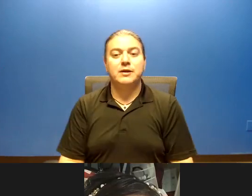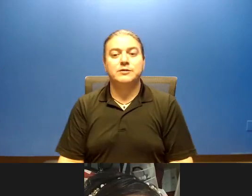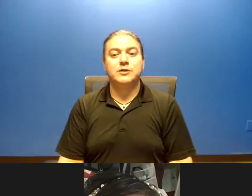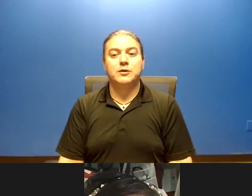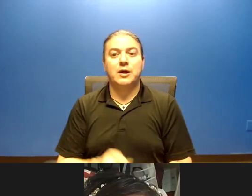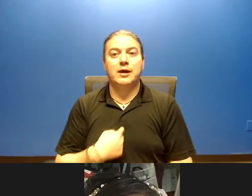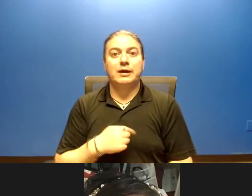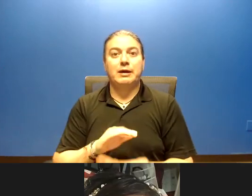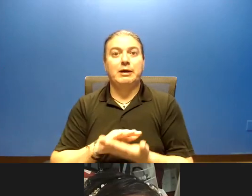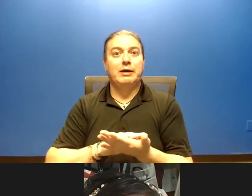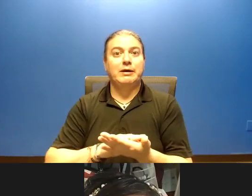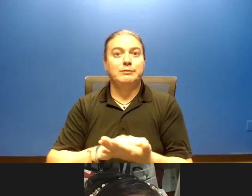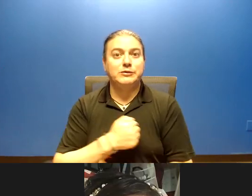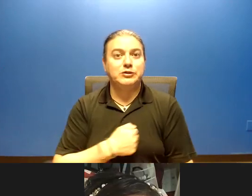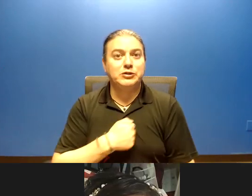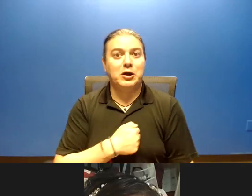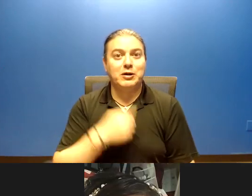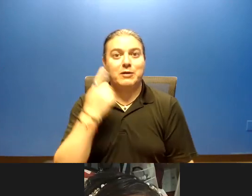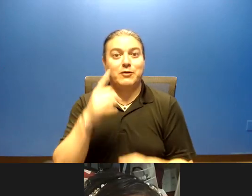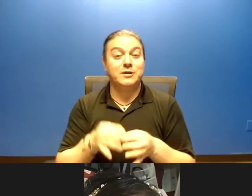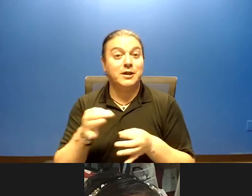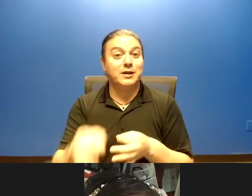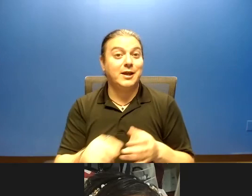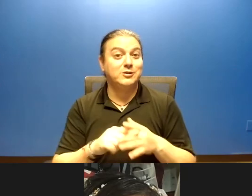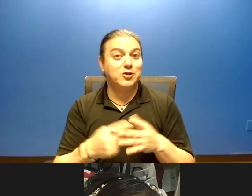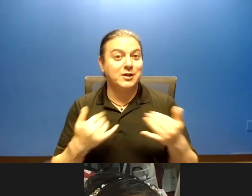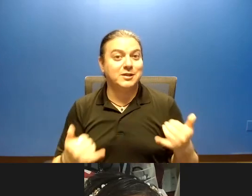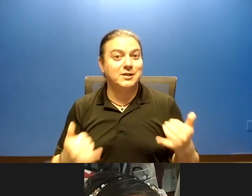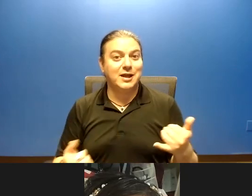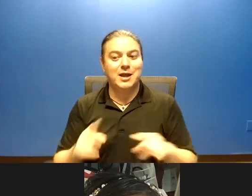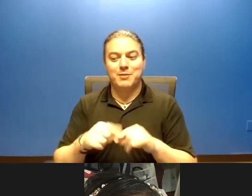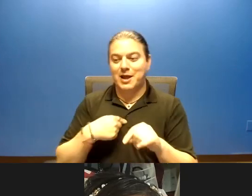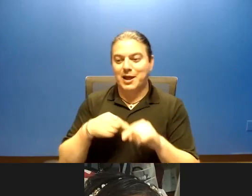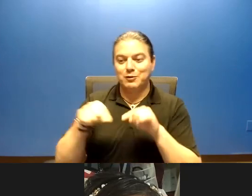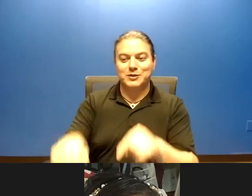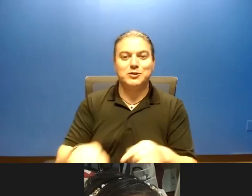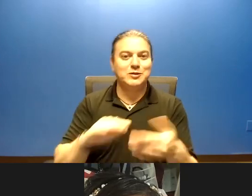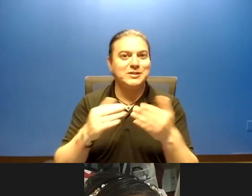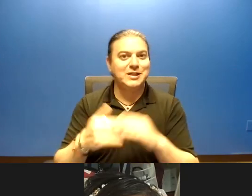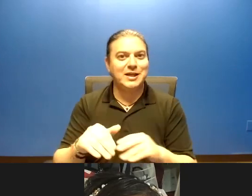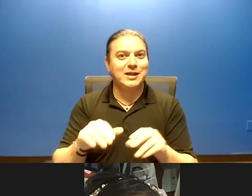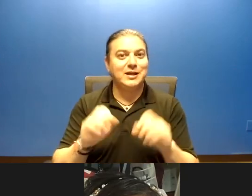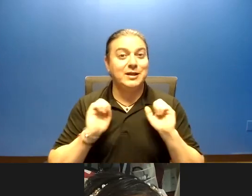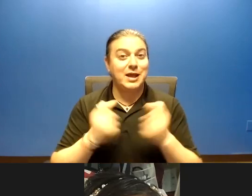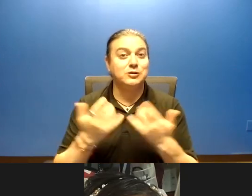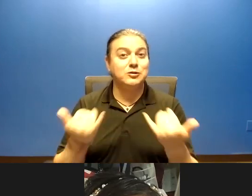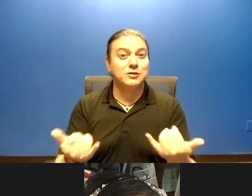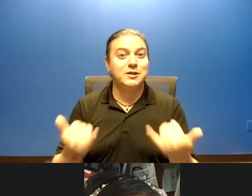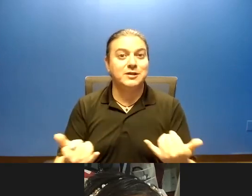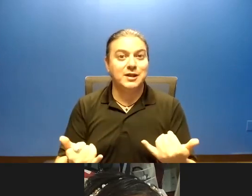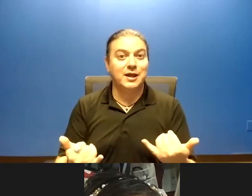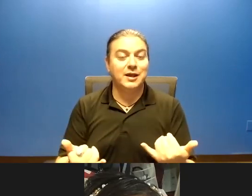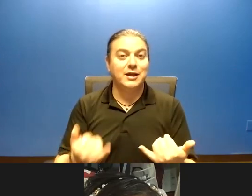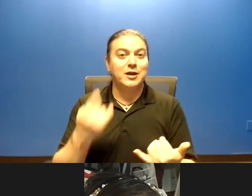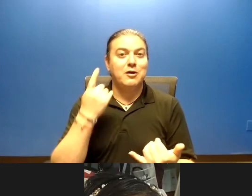in starting today, but I was down at City Council today putting forward a support for the strategic housing